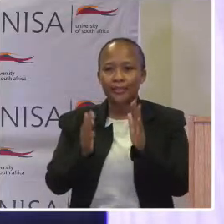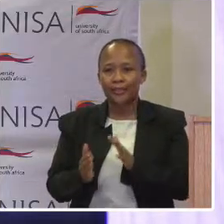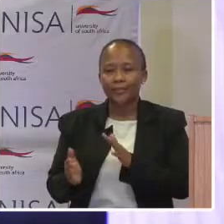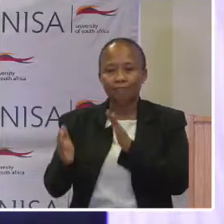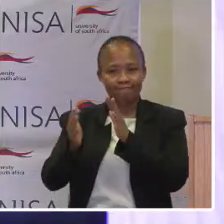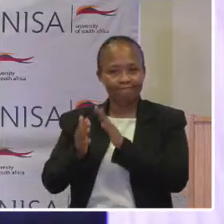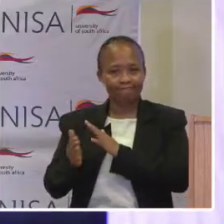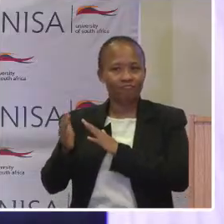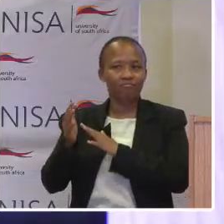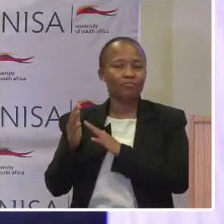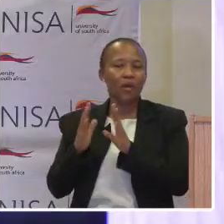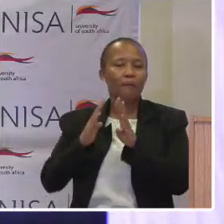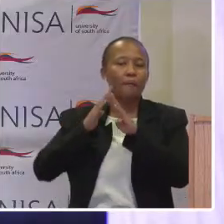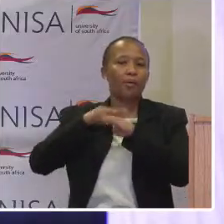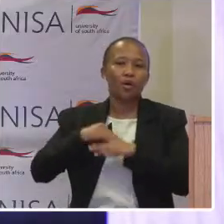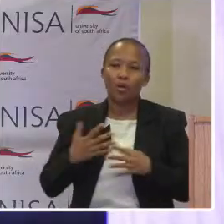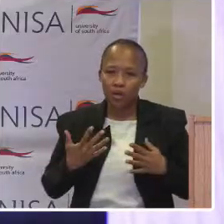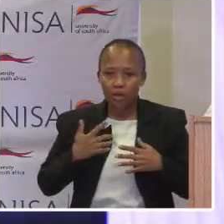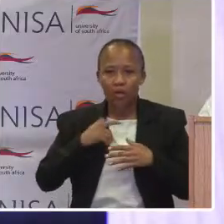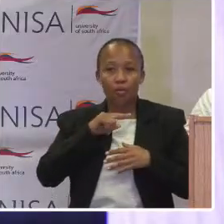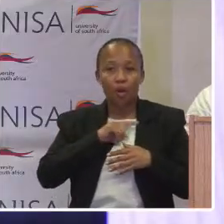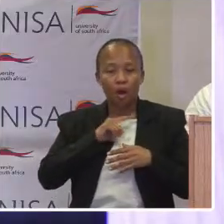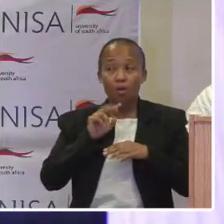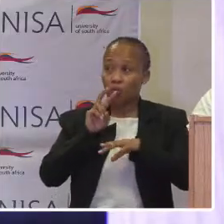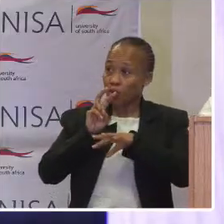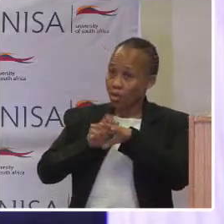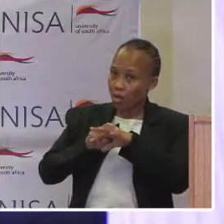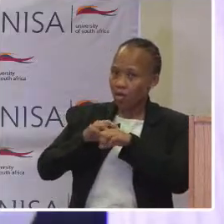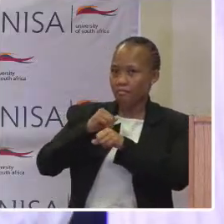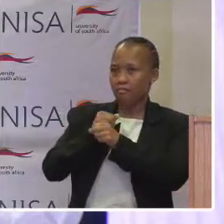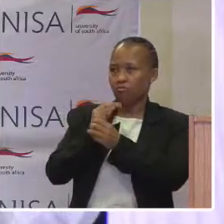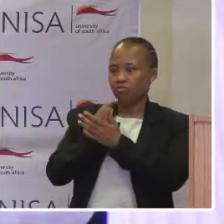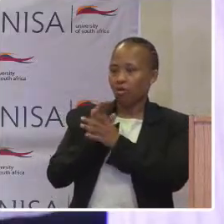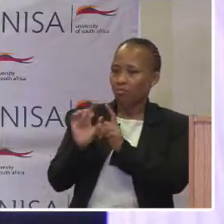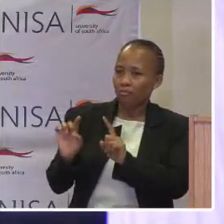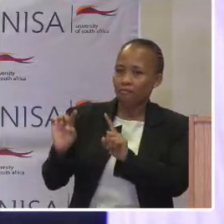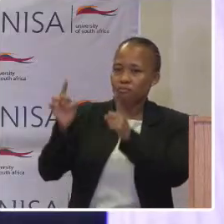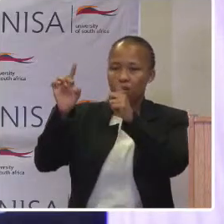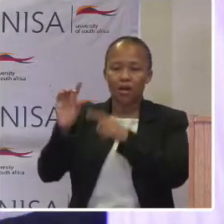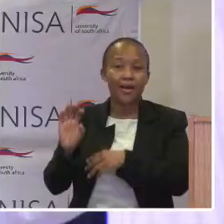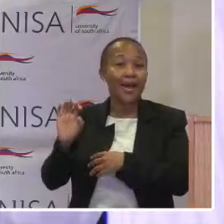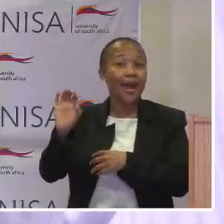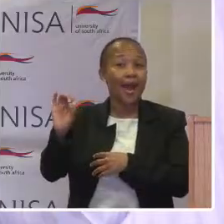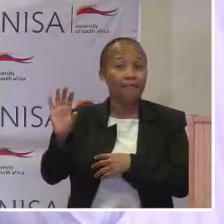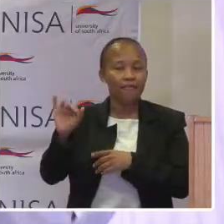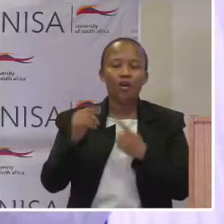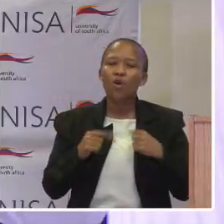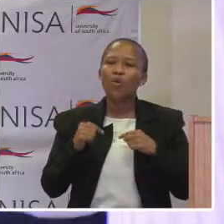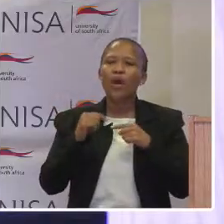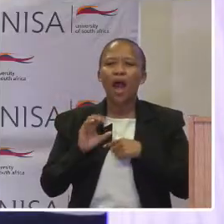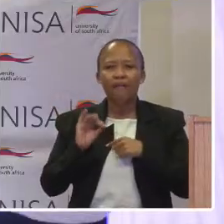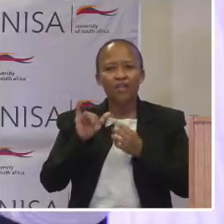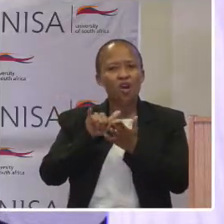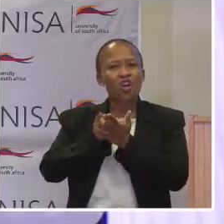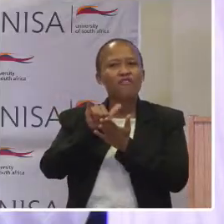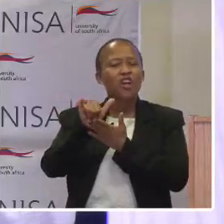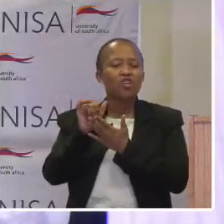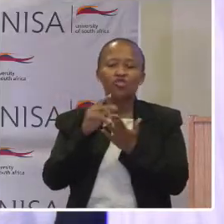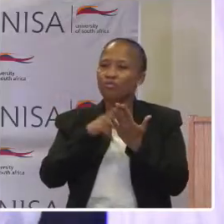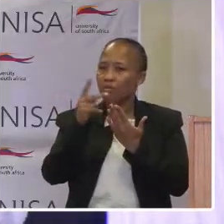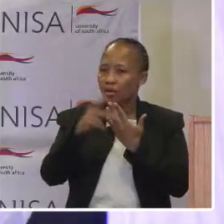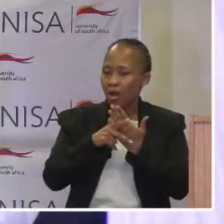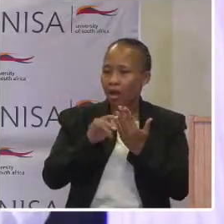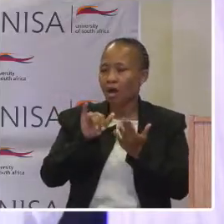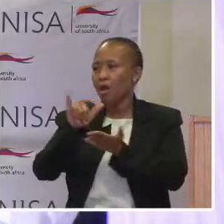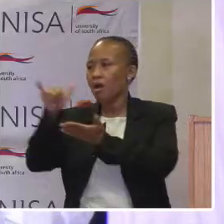required in order for it to be a success. Because it's yet another civil aviation project. People fly in, people fly